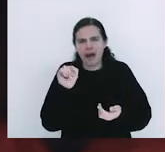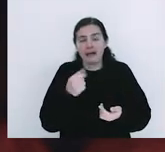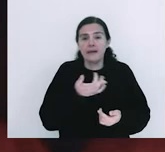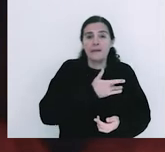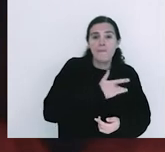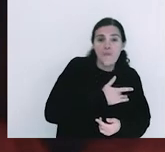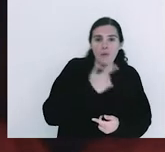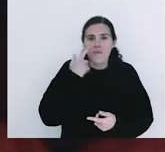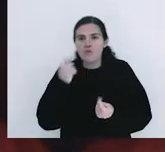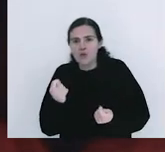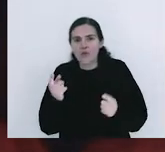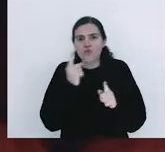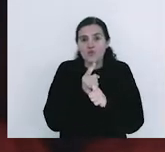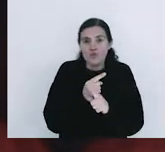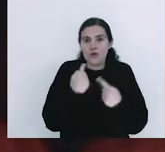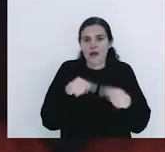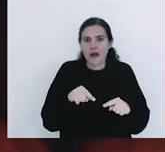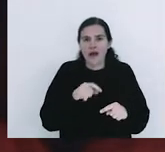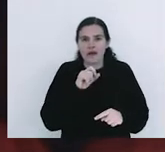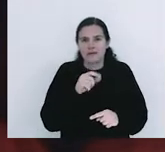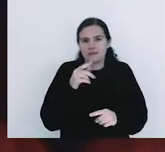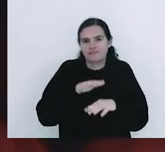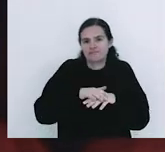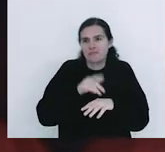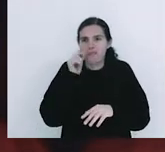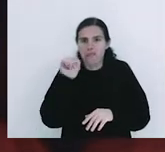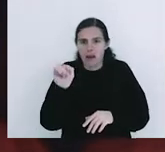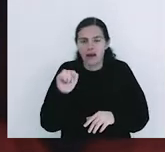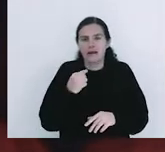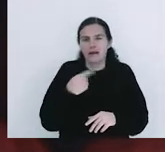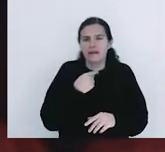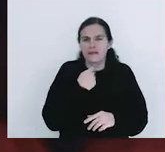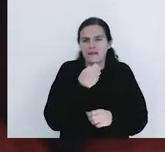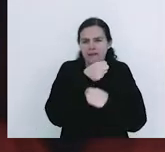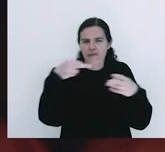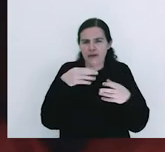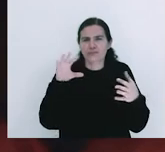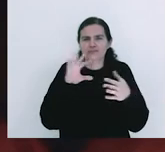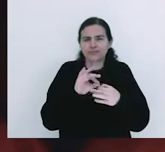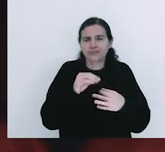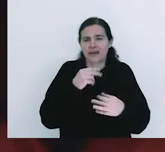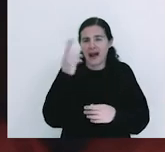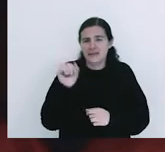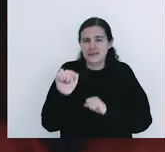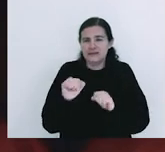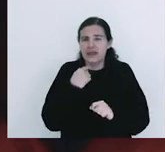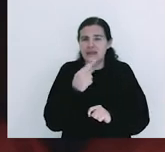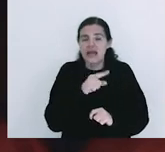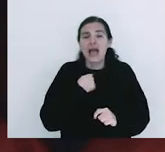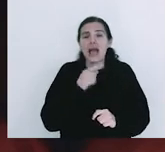love and hatred vis-a-vis her father. She actually, one of her quotes about her art is to say that